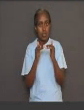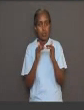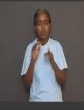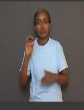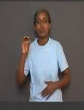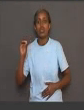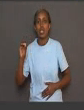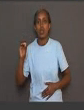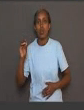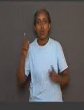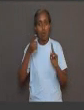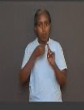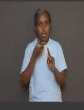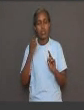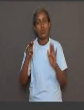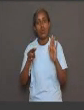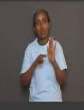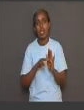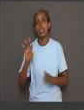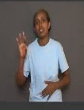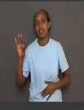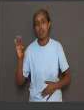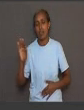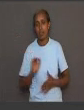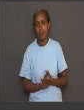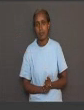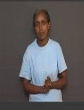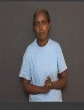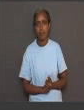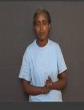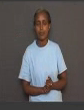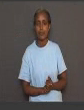to 0 plus or minus 9.